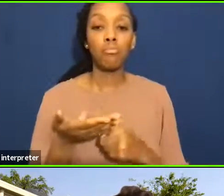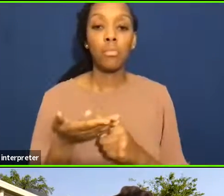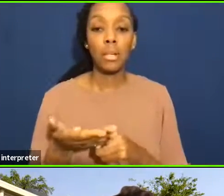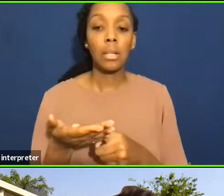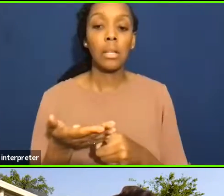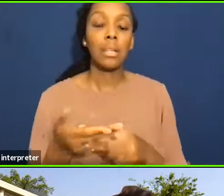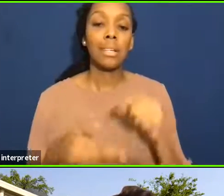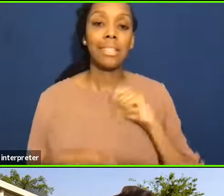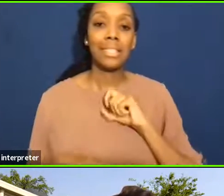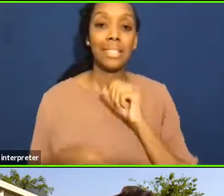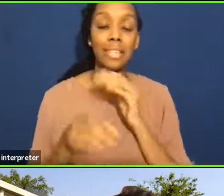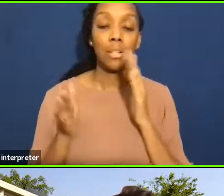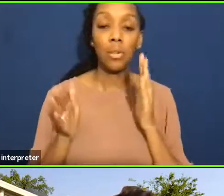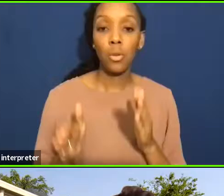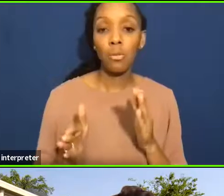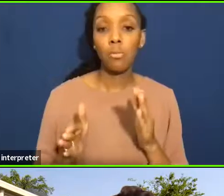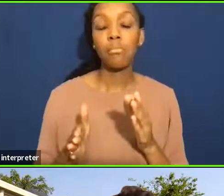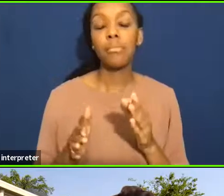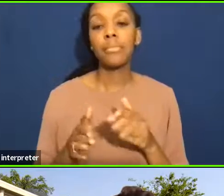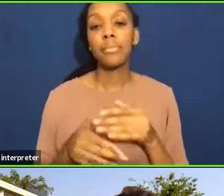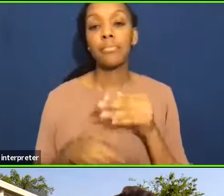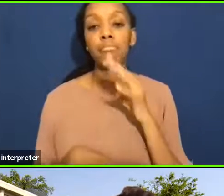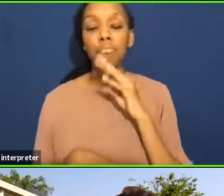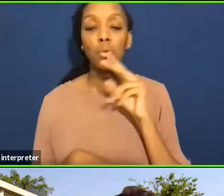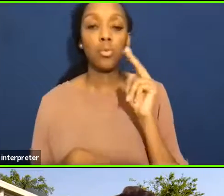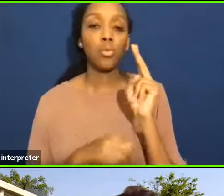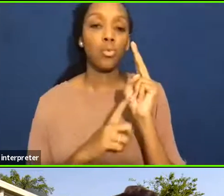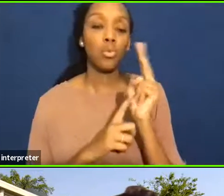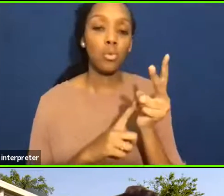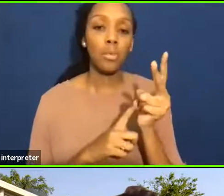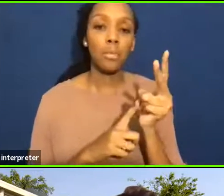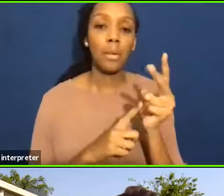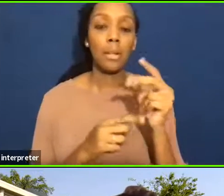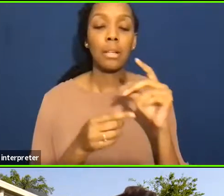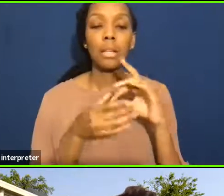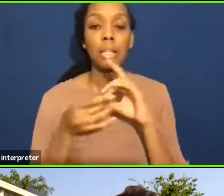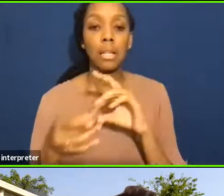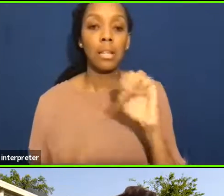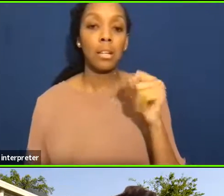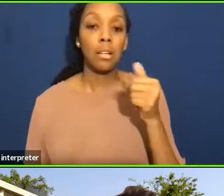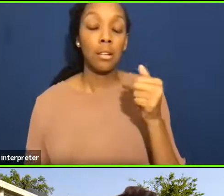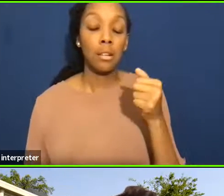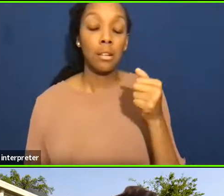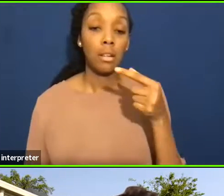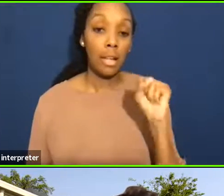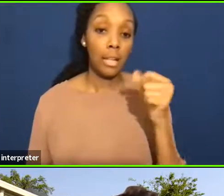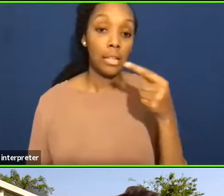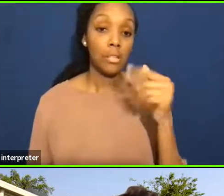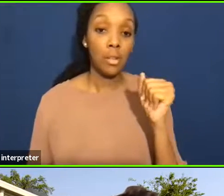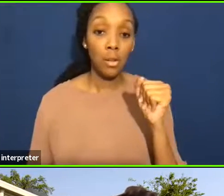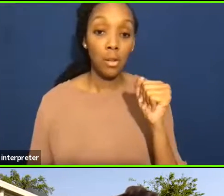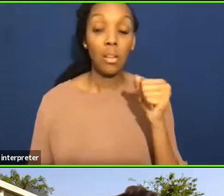2 minutes on matters pertaining to SGA. So if you would like to speak, just put an X in the chat.